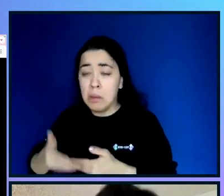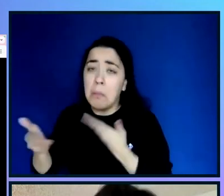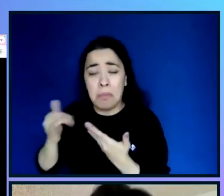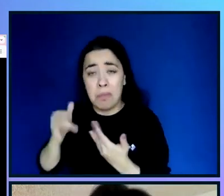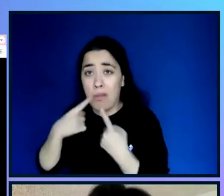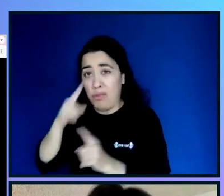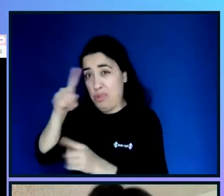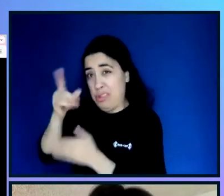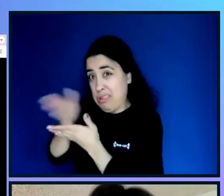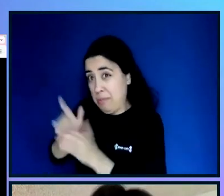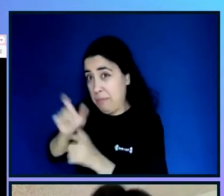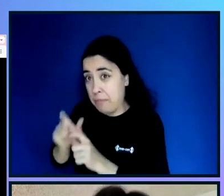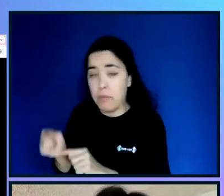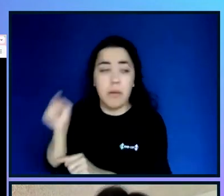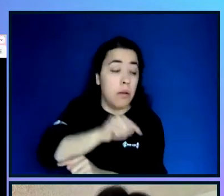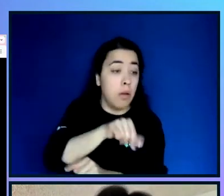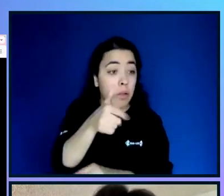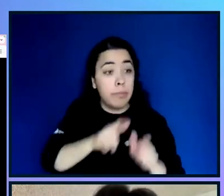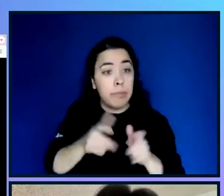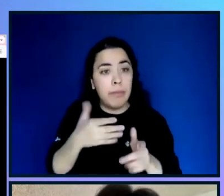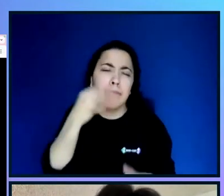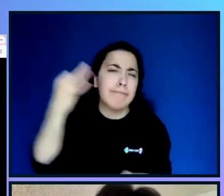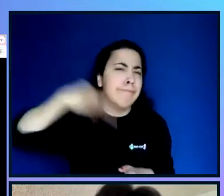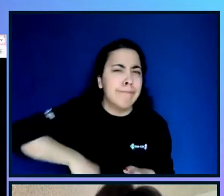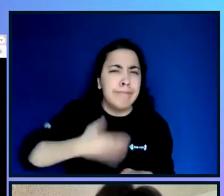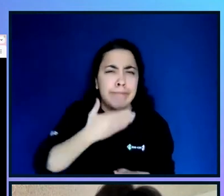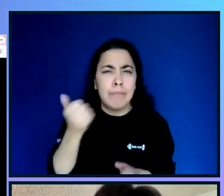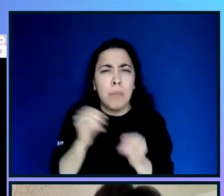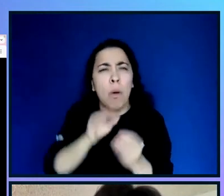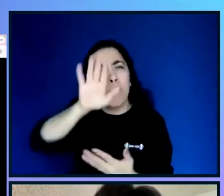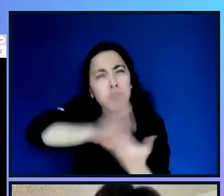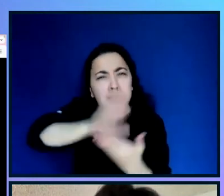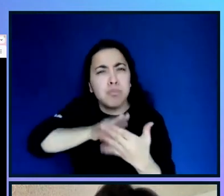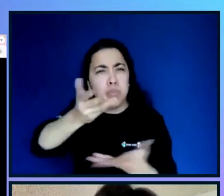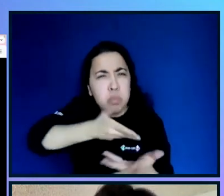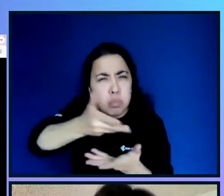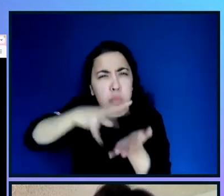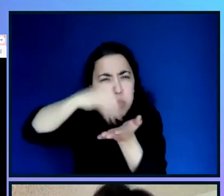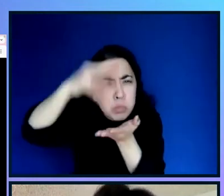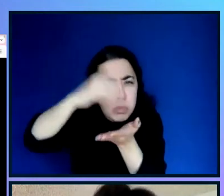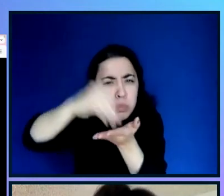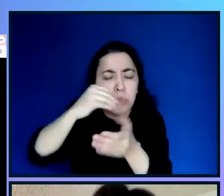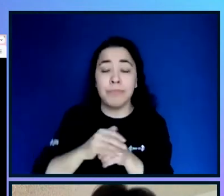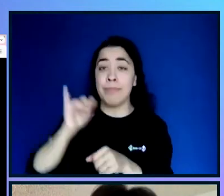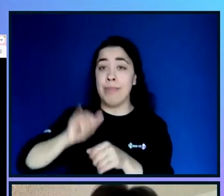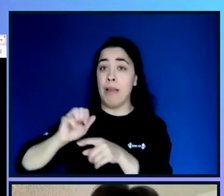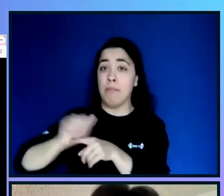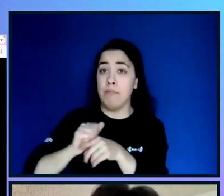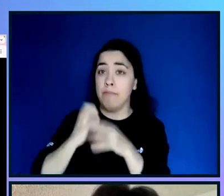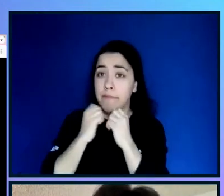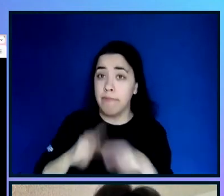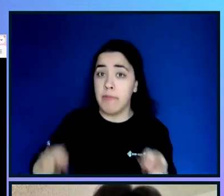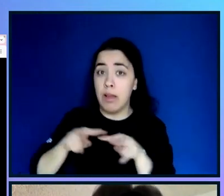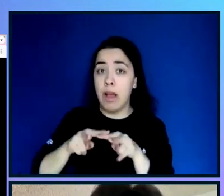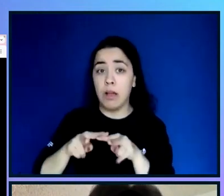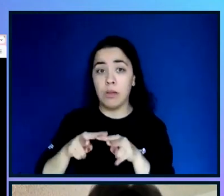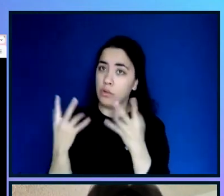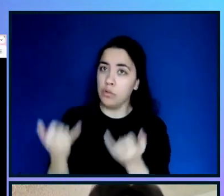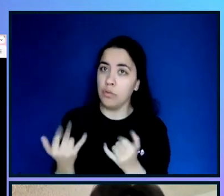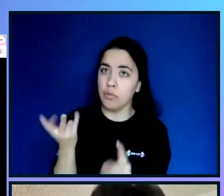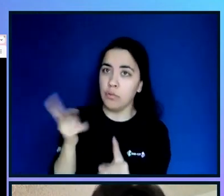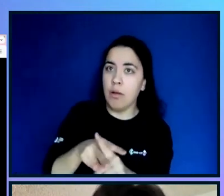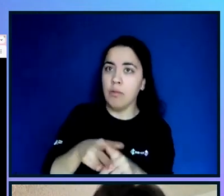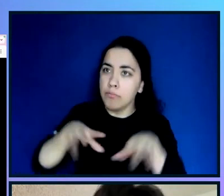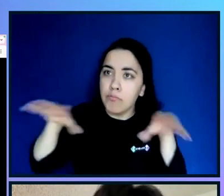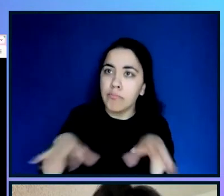so it was these benefits that helped us inform our values for bootcamp. Overall, being relevant and actionable and providing that material